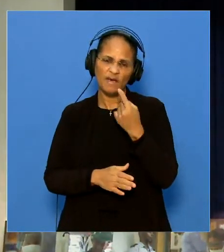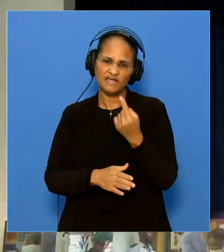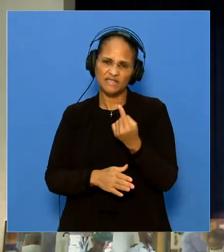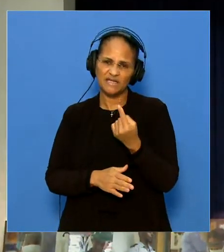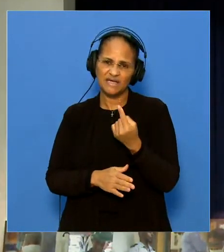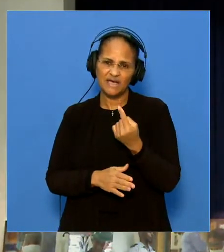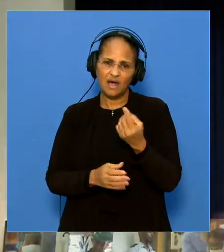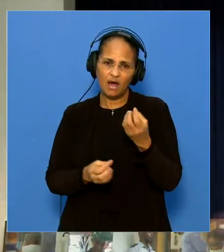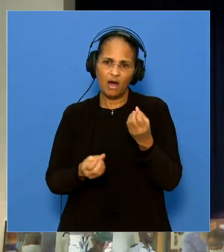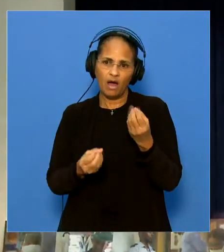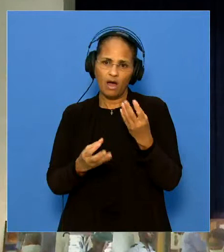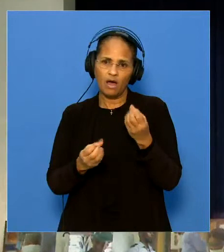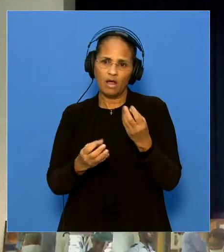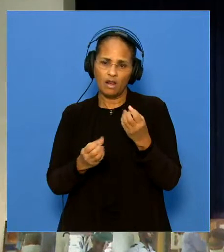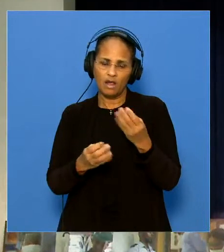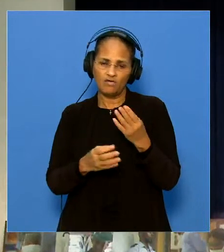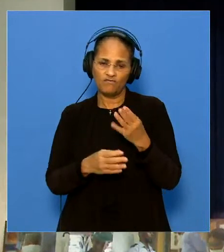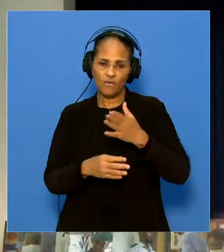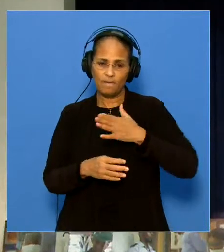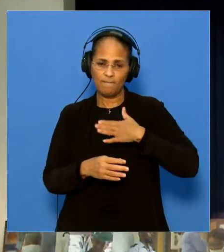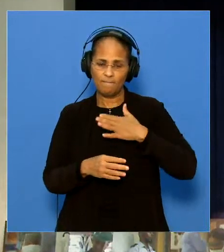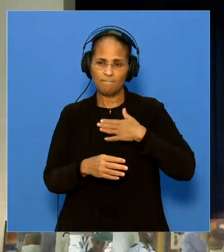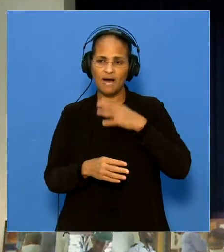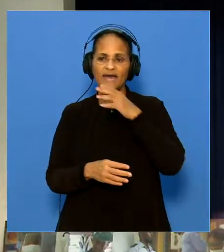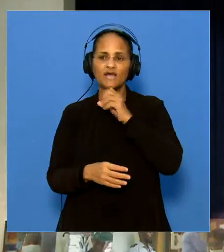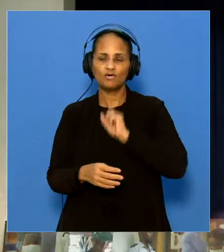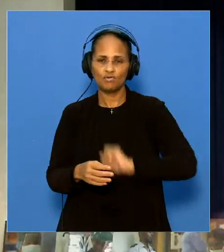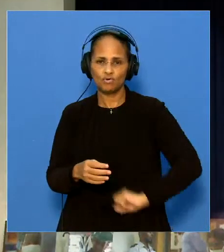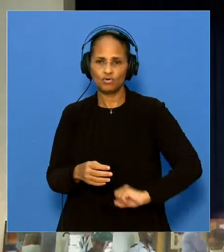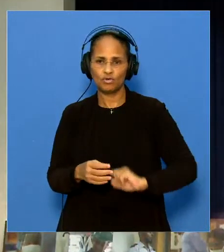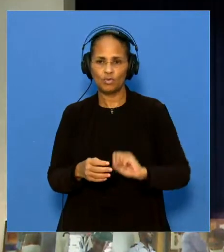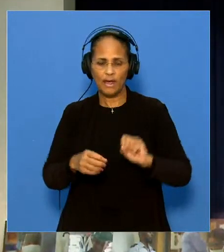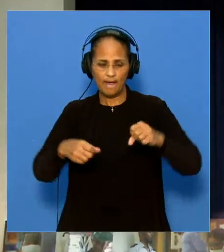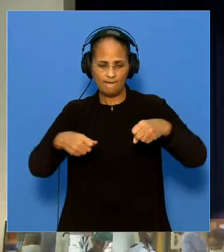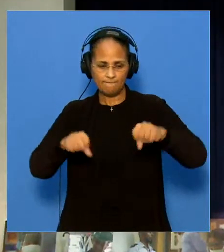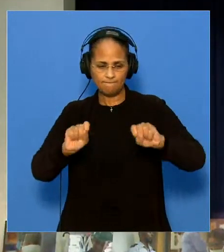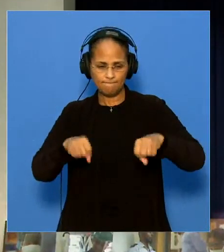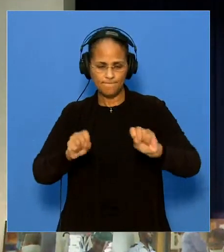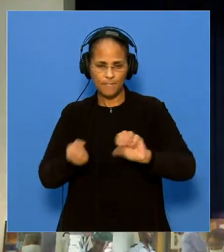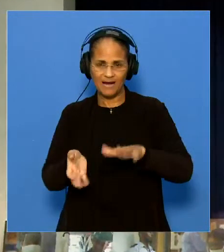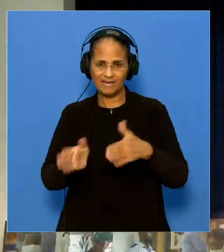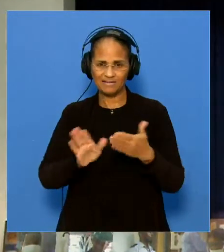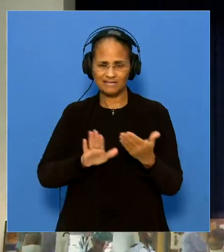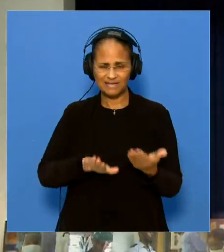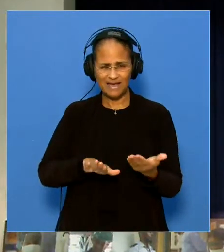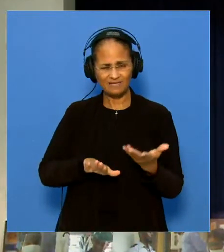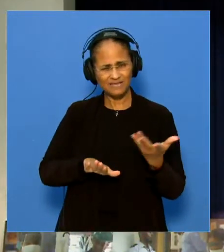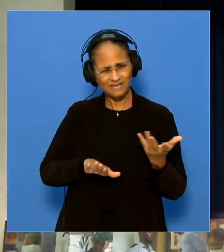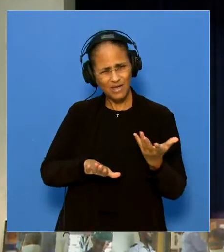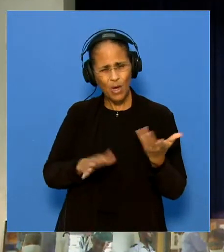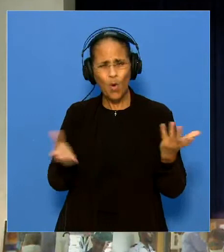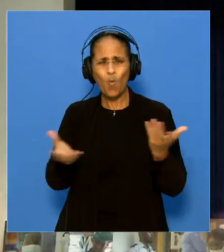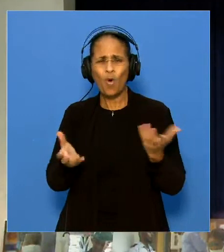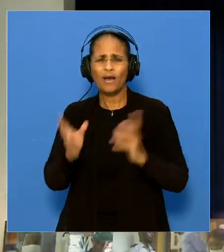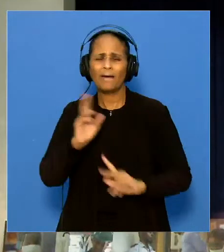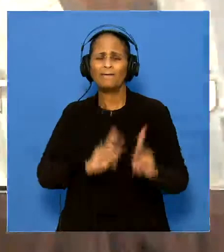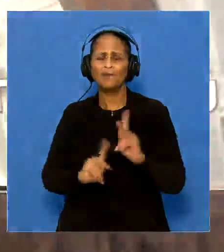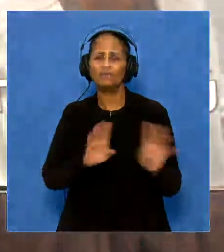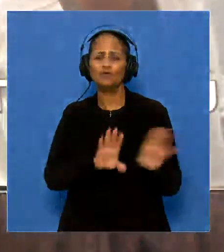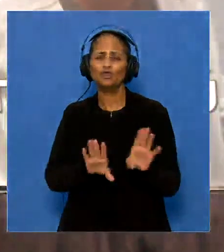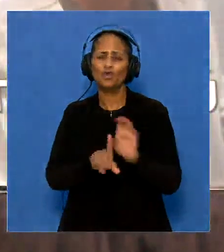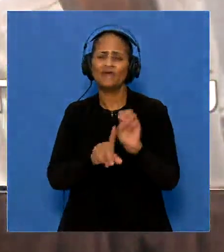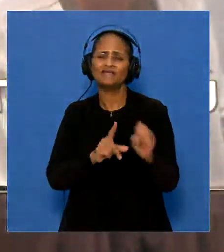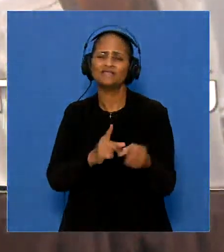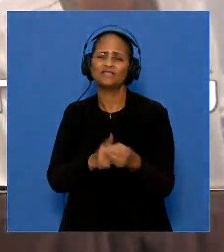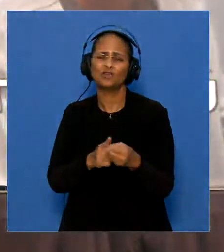to me quite a lot from my generation is like thefts, particularly with bike thefts and things like that. Mm-hmm. What can people do in that situation?